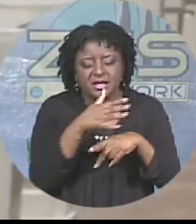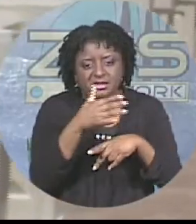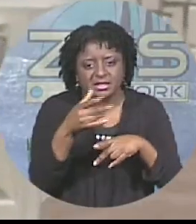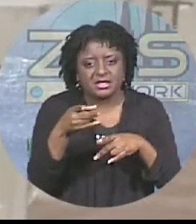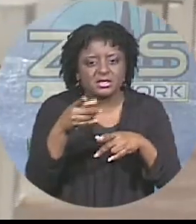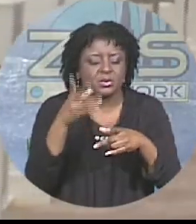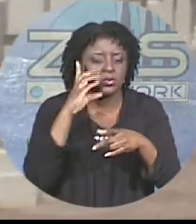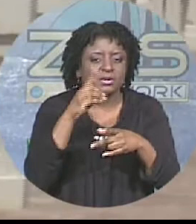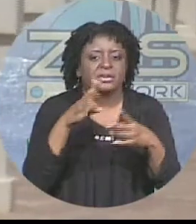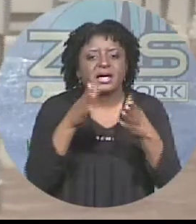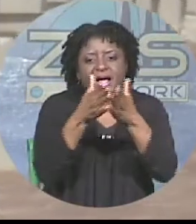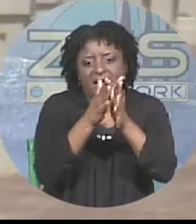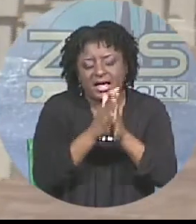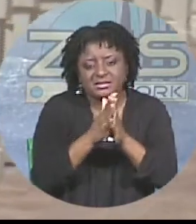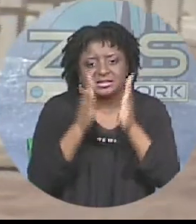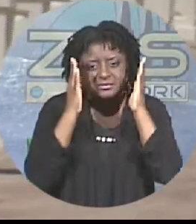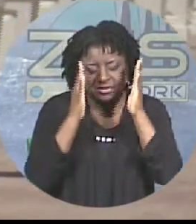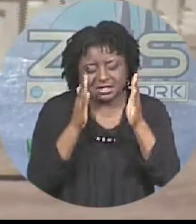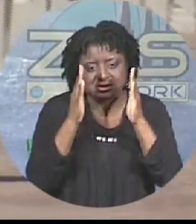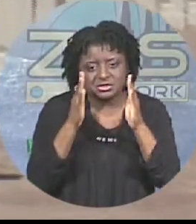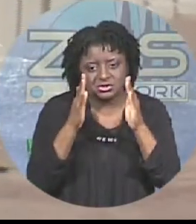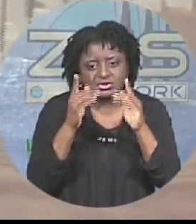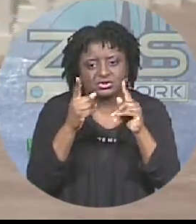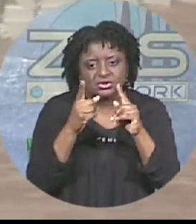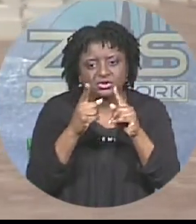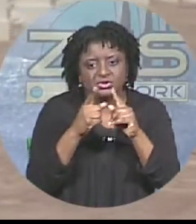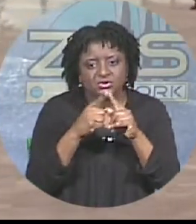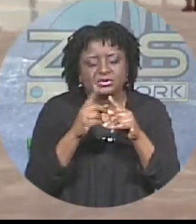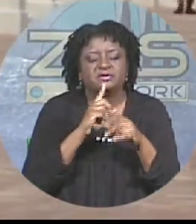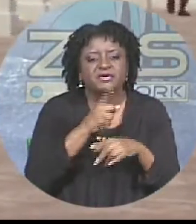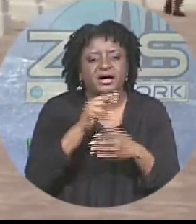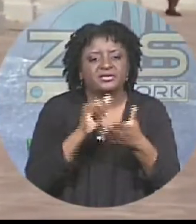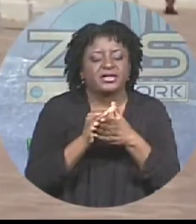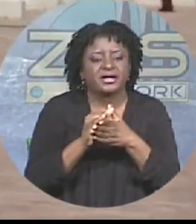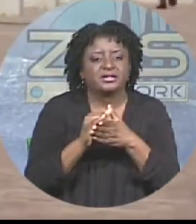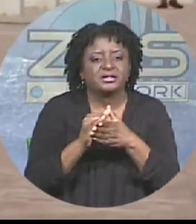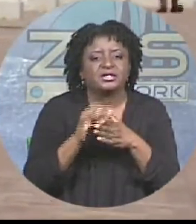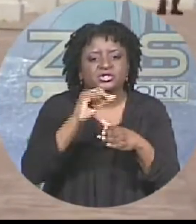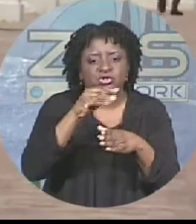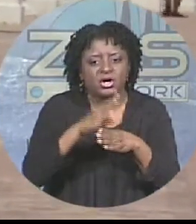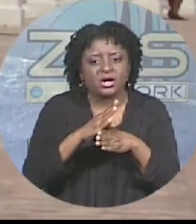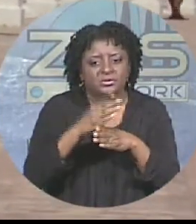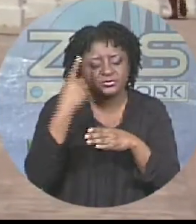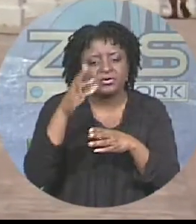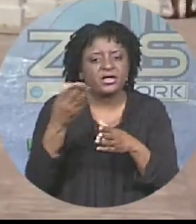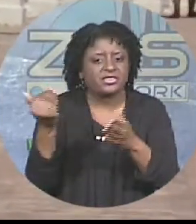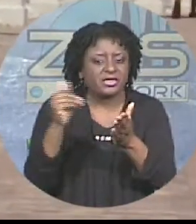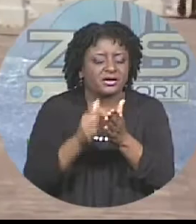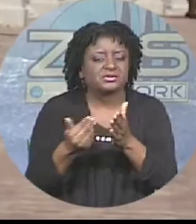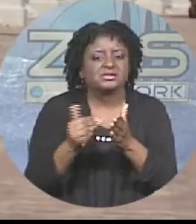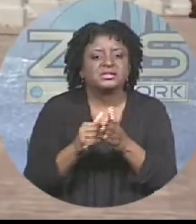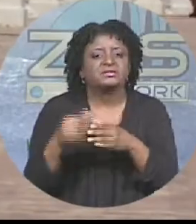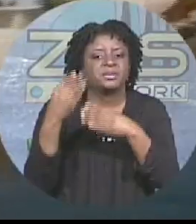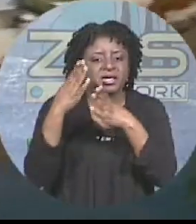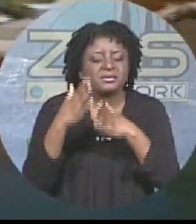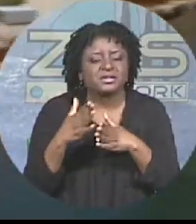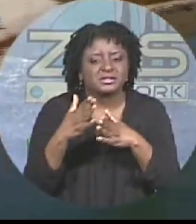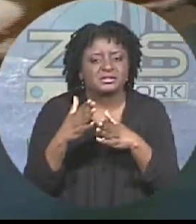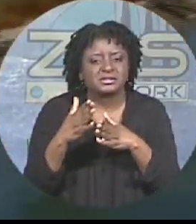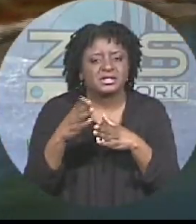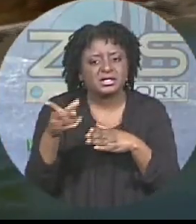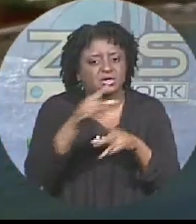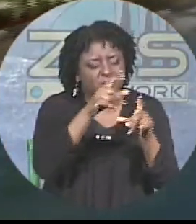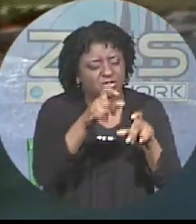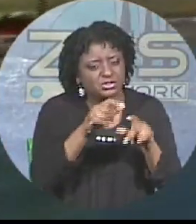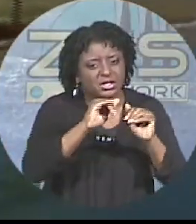facts regarding the employment of thousands of Bahamians and the impact on the economy. He also questioned how Dr. Minnis could be against